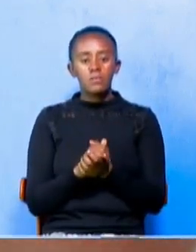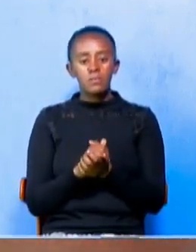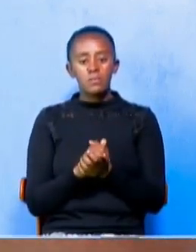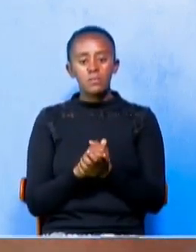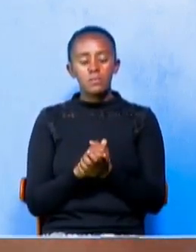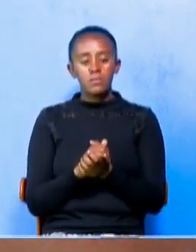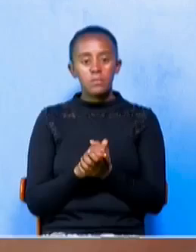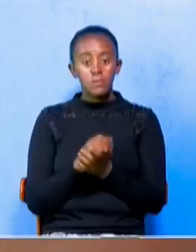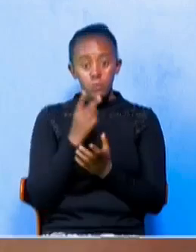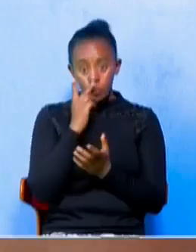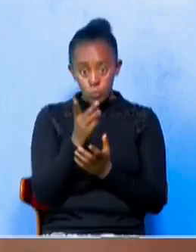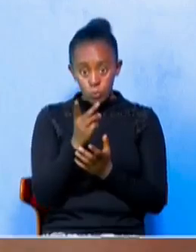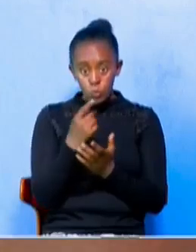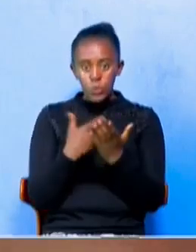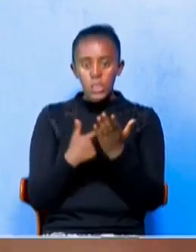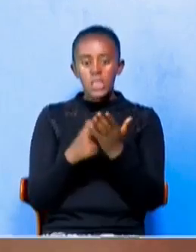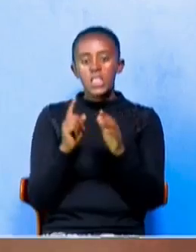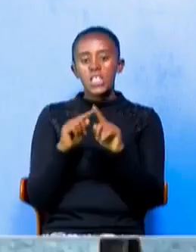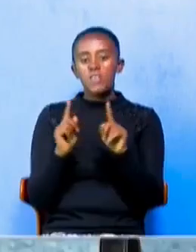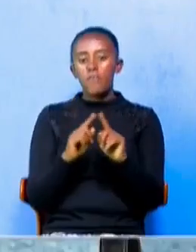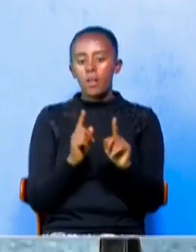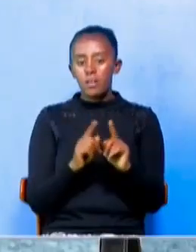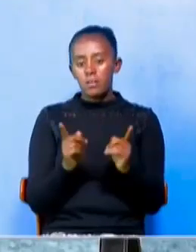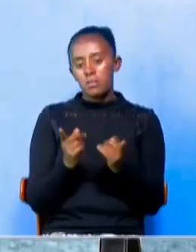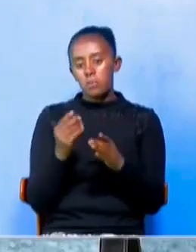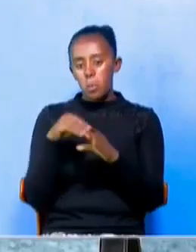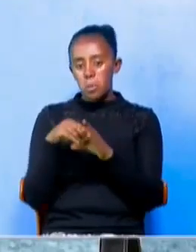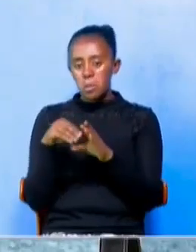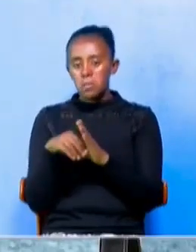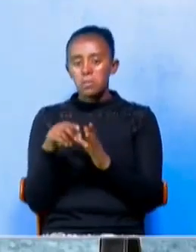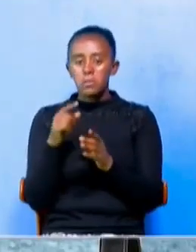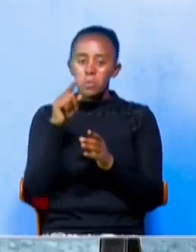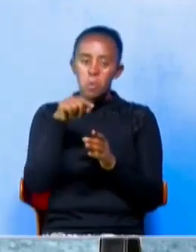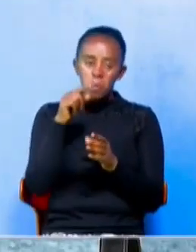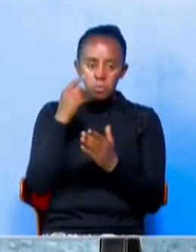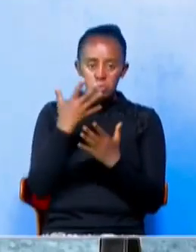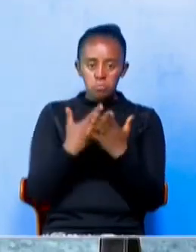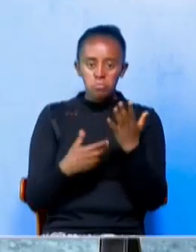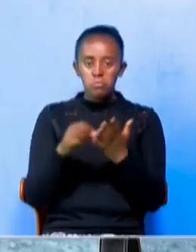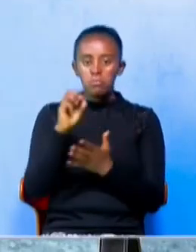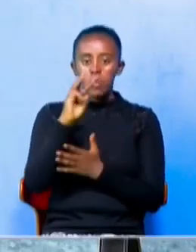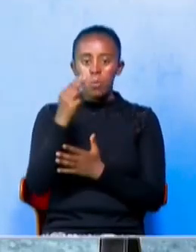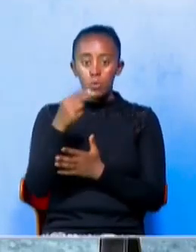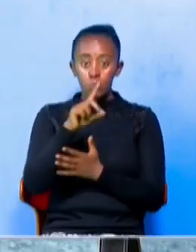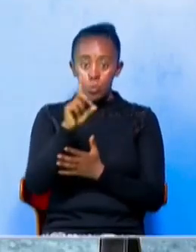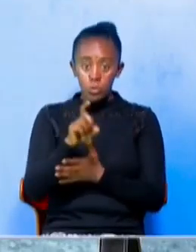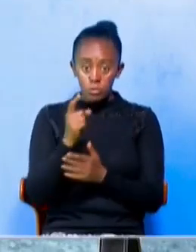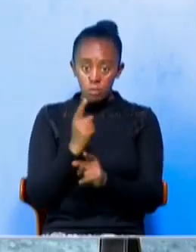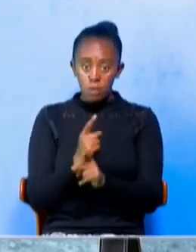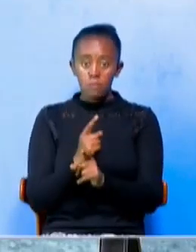Look, these are different contents actually, so you have to bear in mind these WH question words, right?